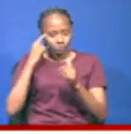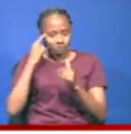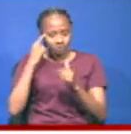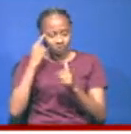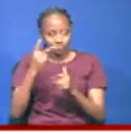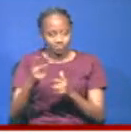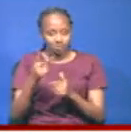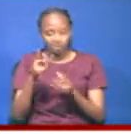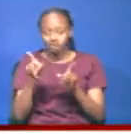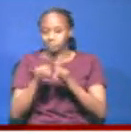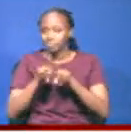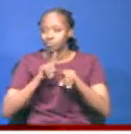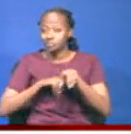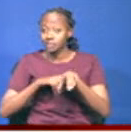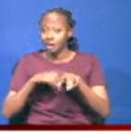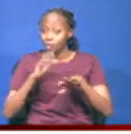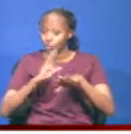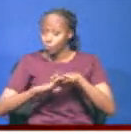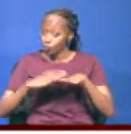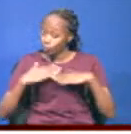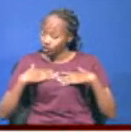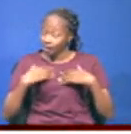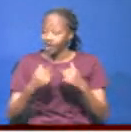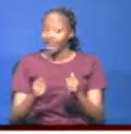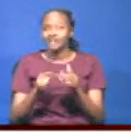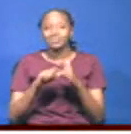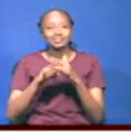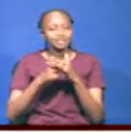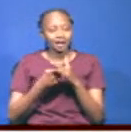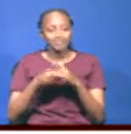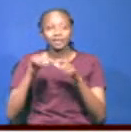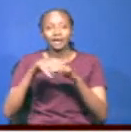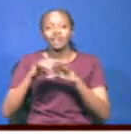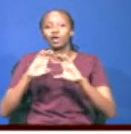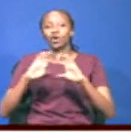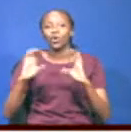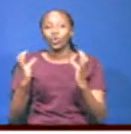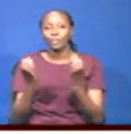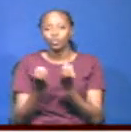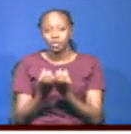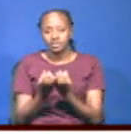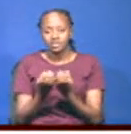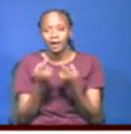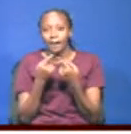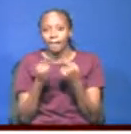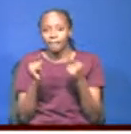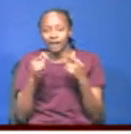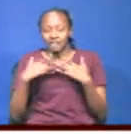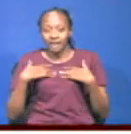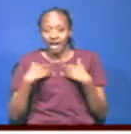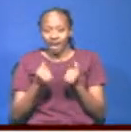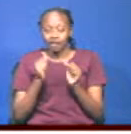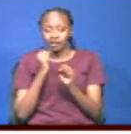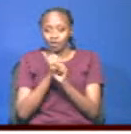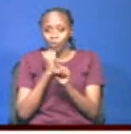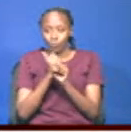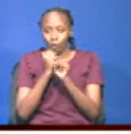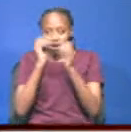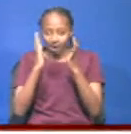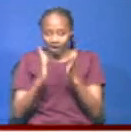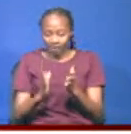good health starts in communities. Our health workers are the backbone of our health